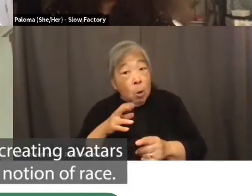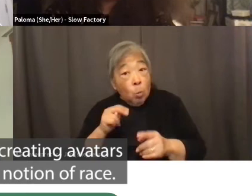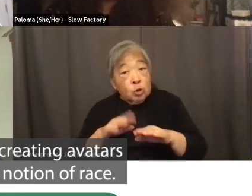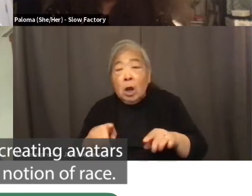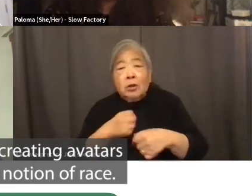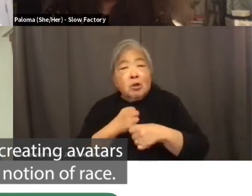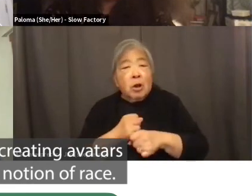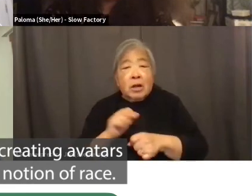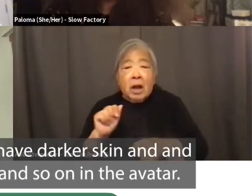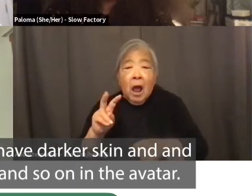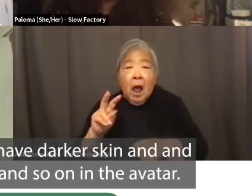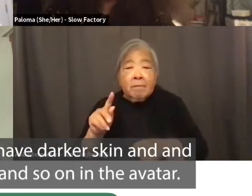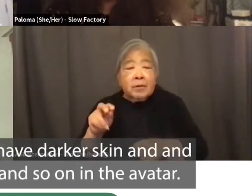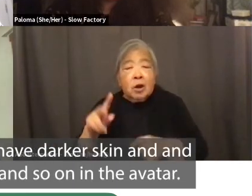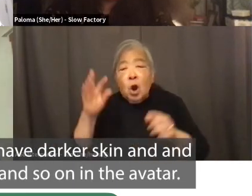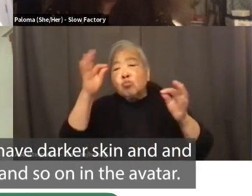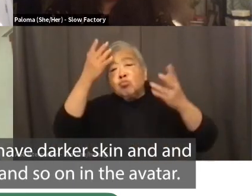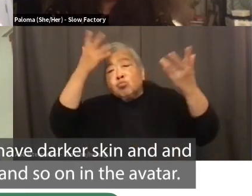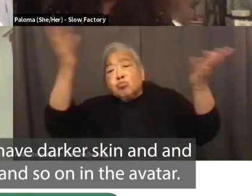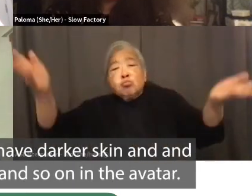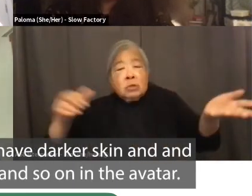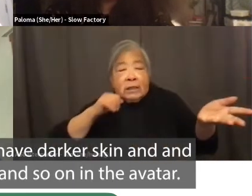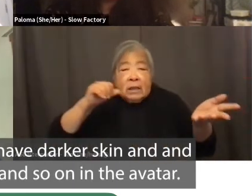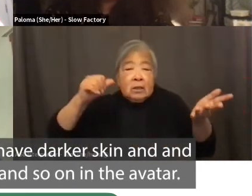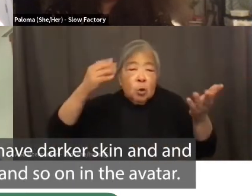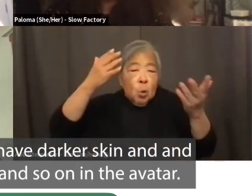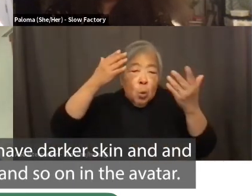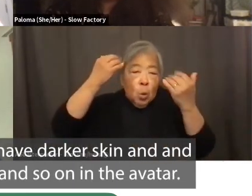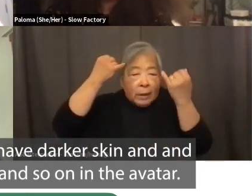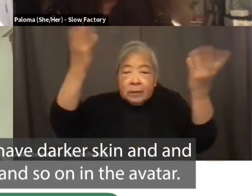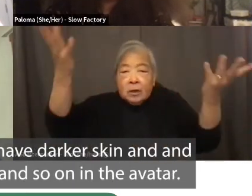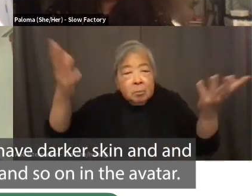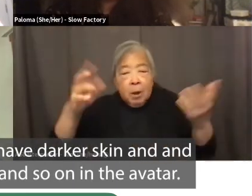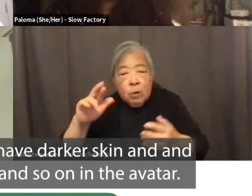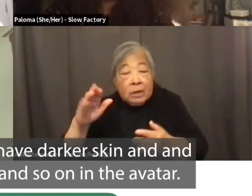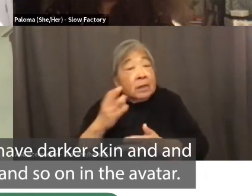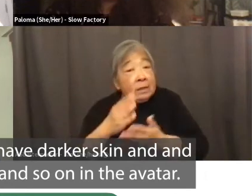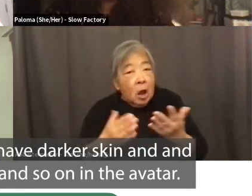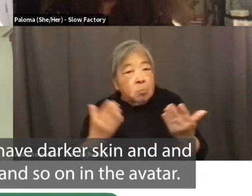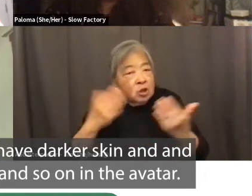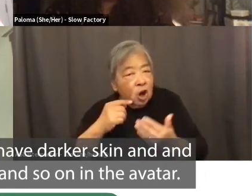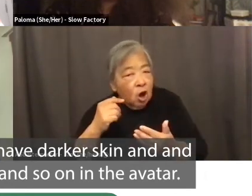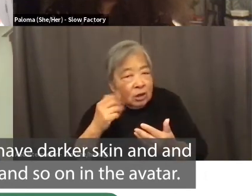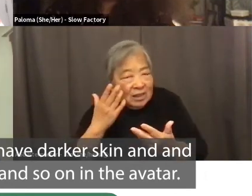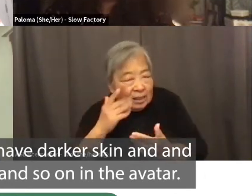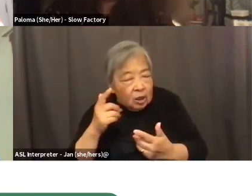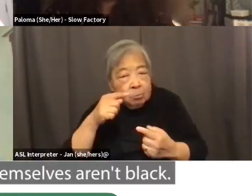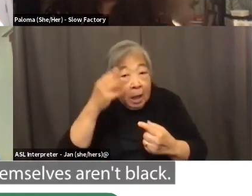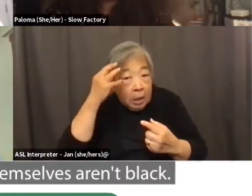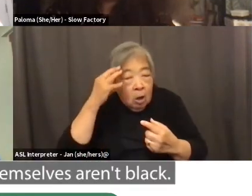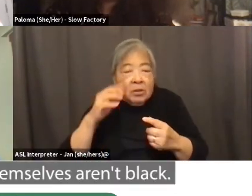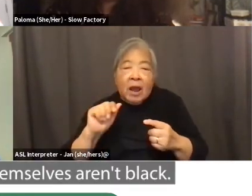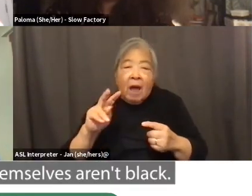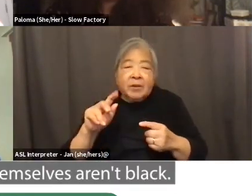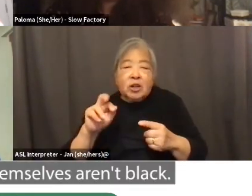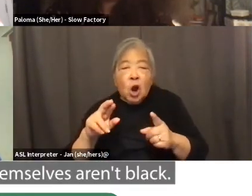with no notion of race. So some of them have darker skin and black hairstyles and so on in the avatar. And the